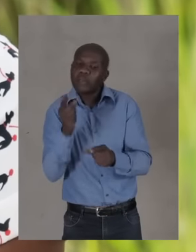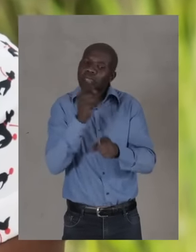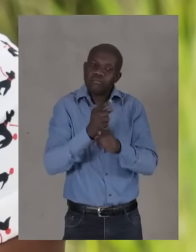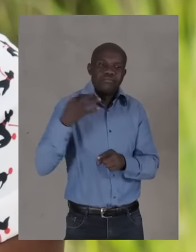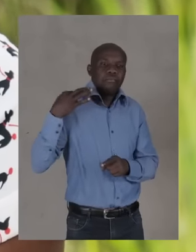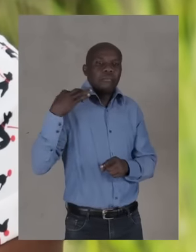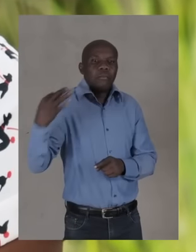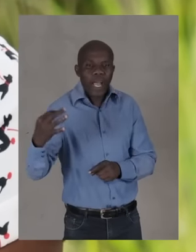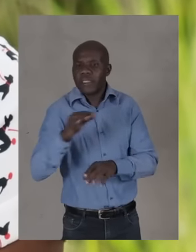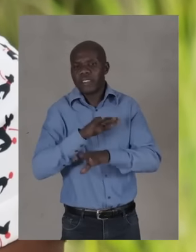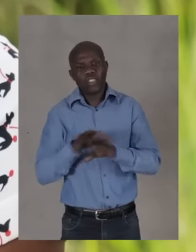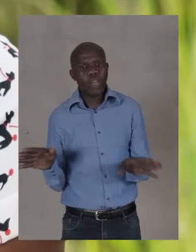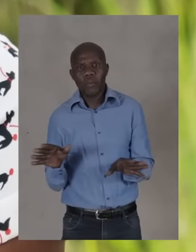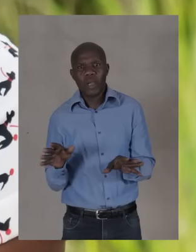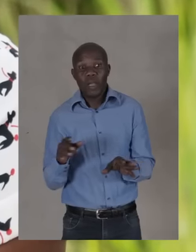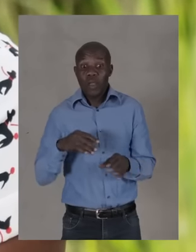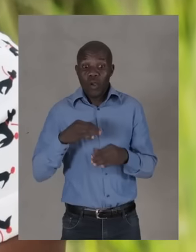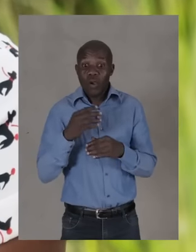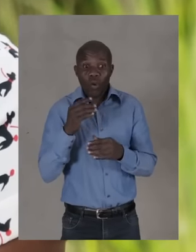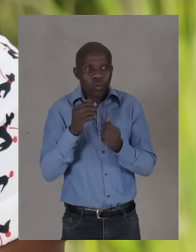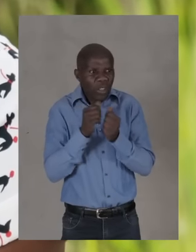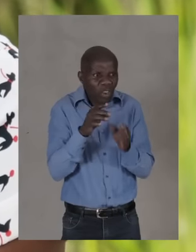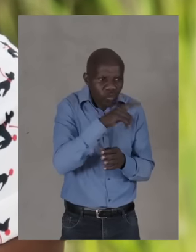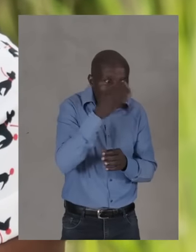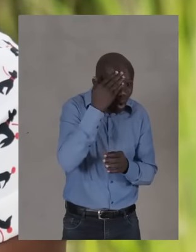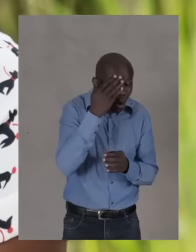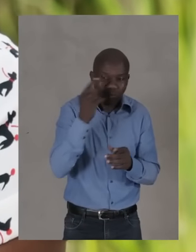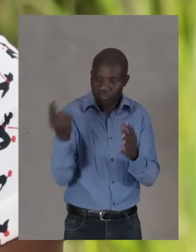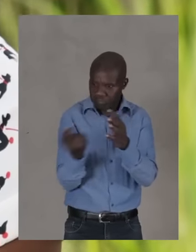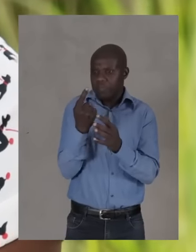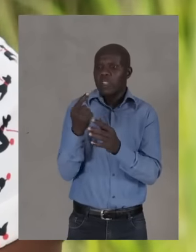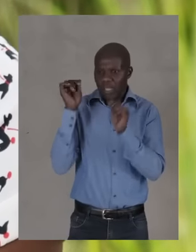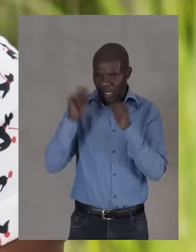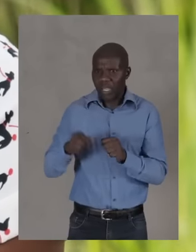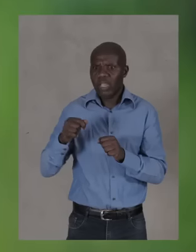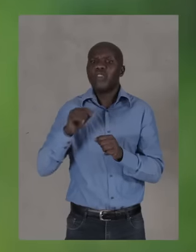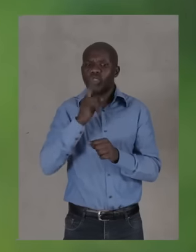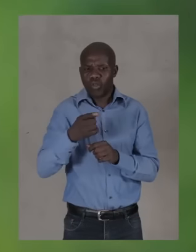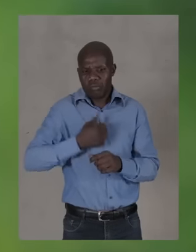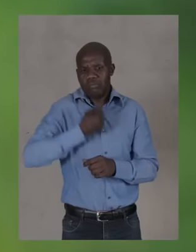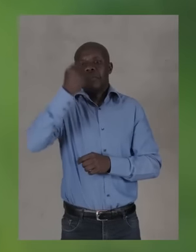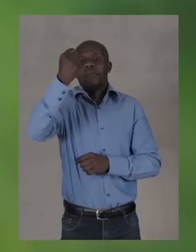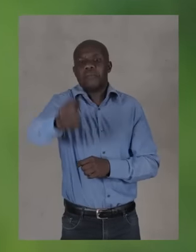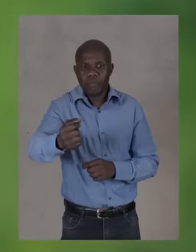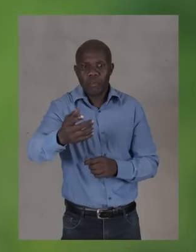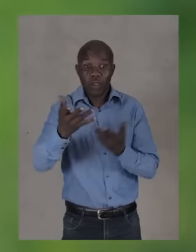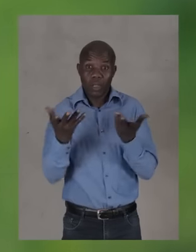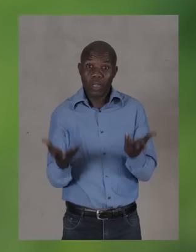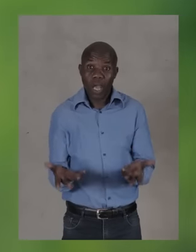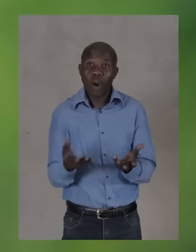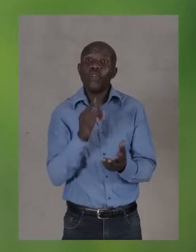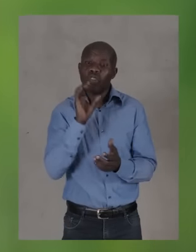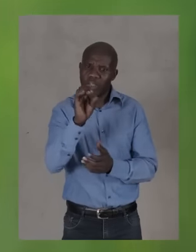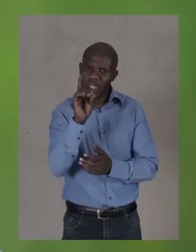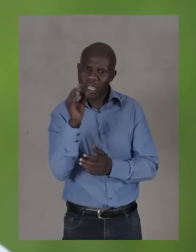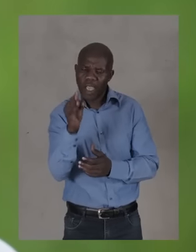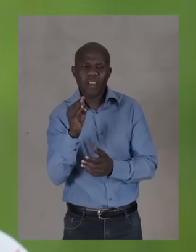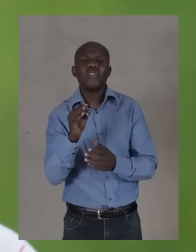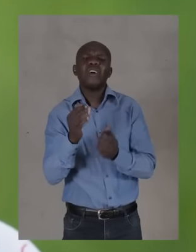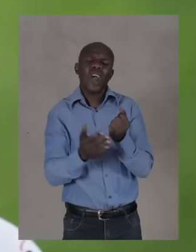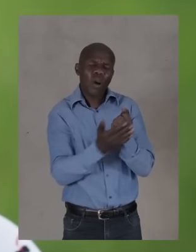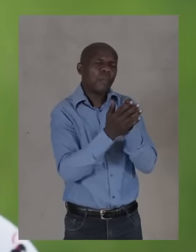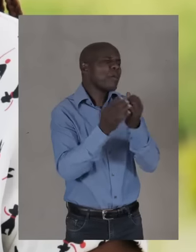You just apply. The next thing you know it, you'll be where you want to be. This CDF thing, it's helping me a